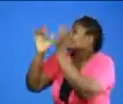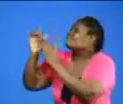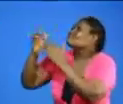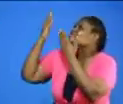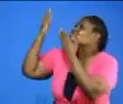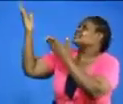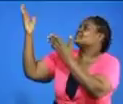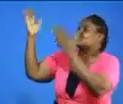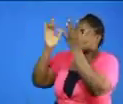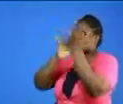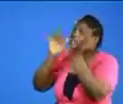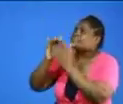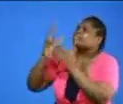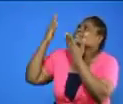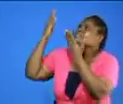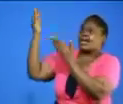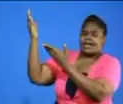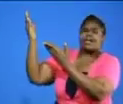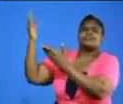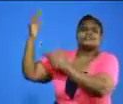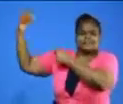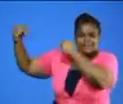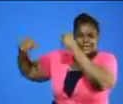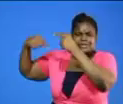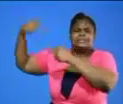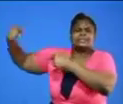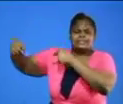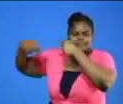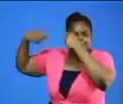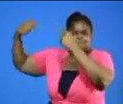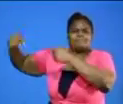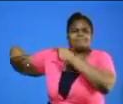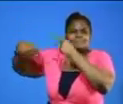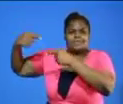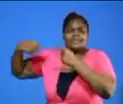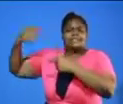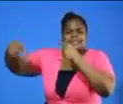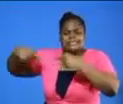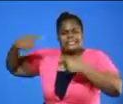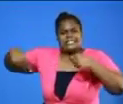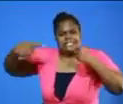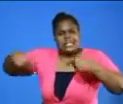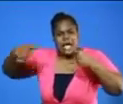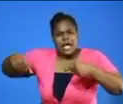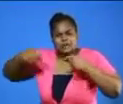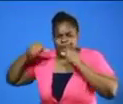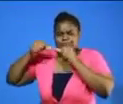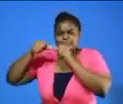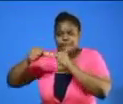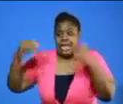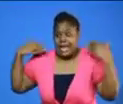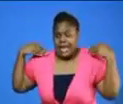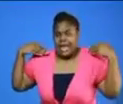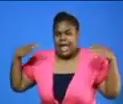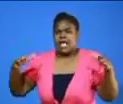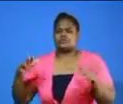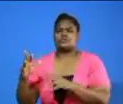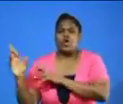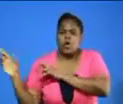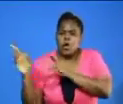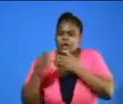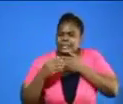low, swing low, swing low. Then a chariot of angels led